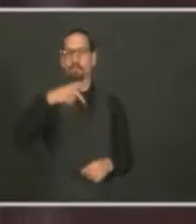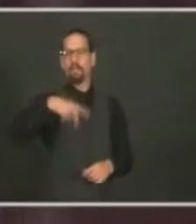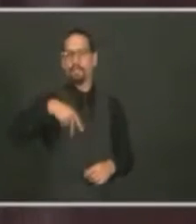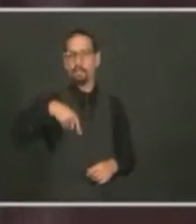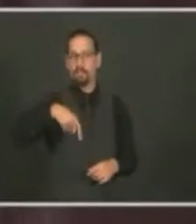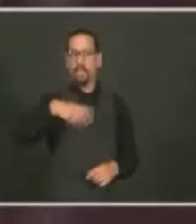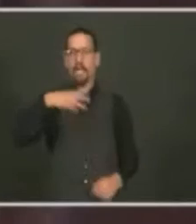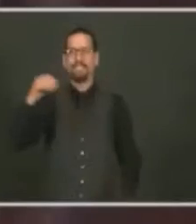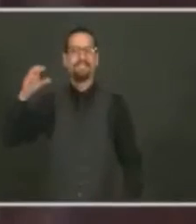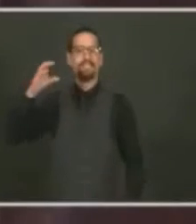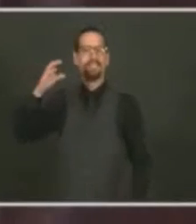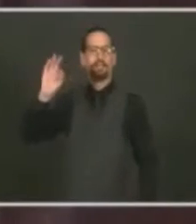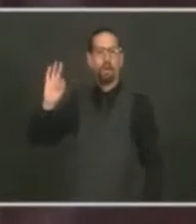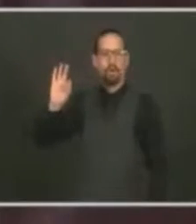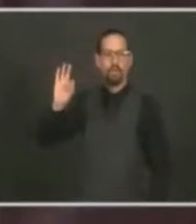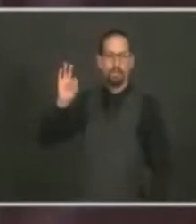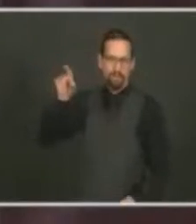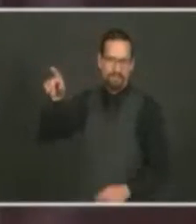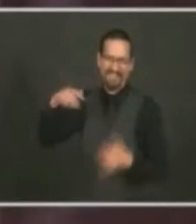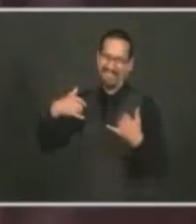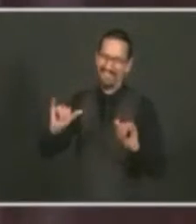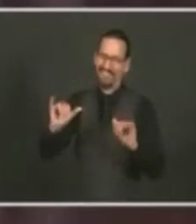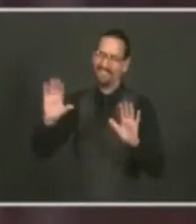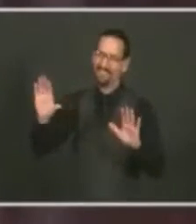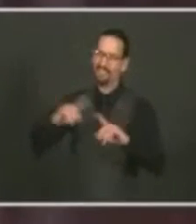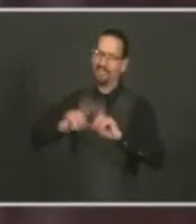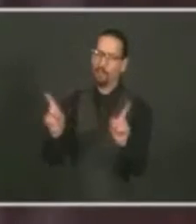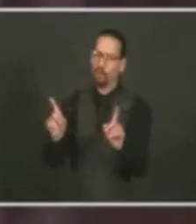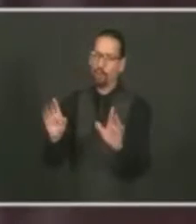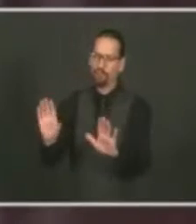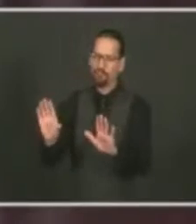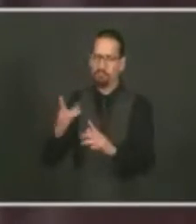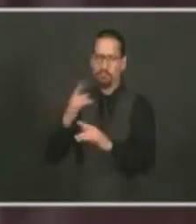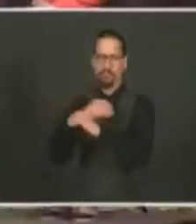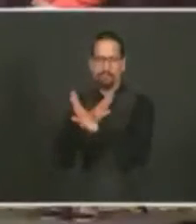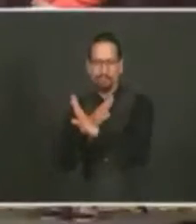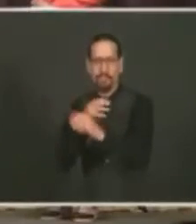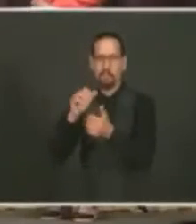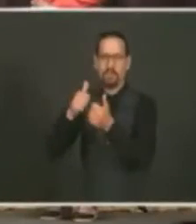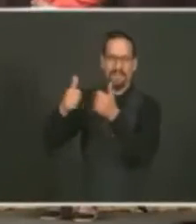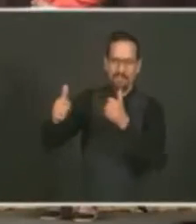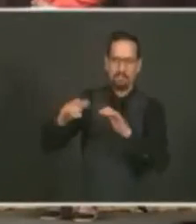hybrid. But I think most of the rest are going to go ahead and do the in-person school.